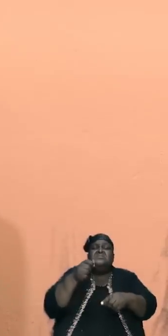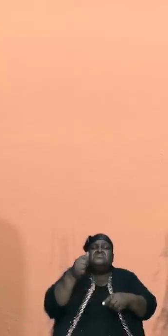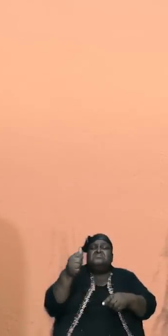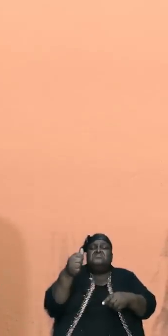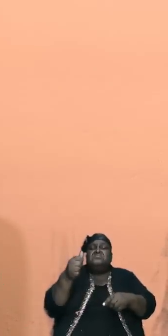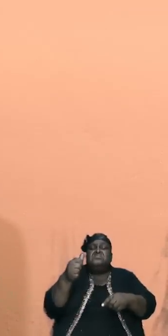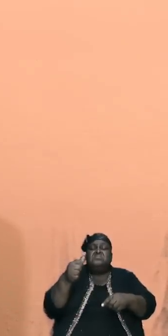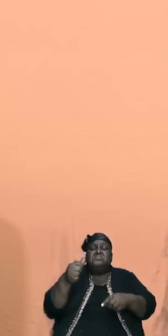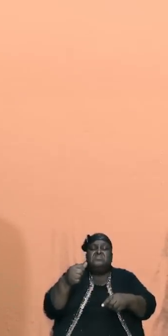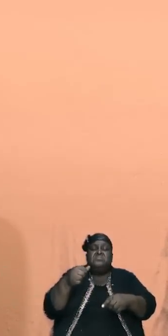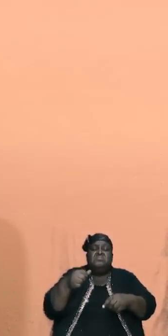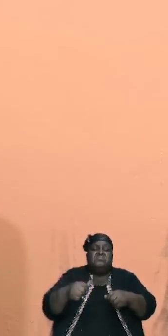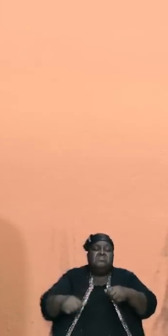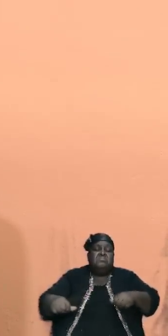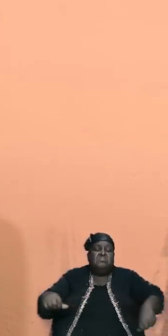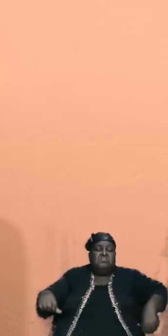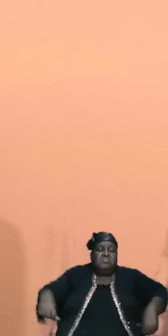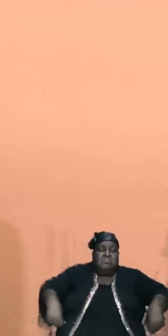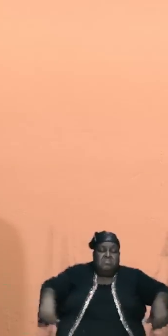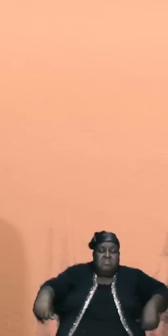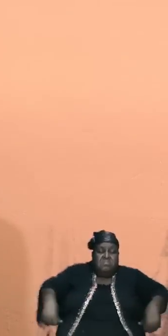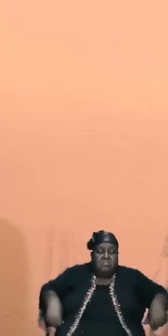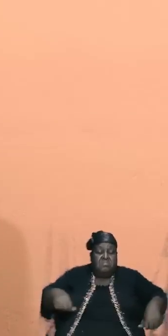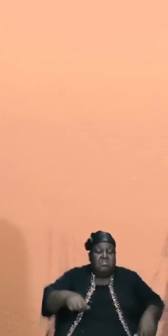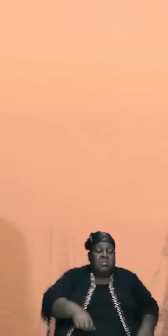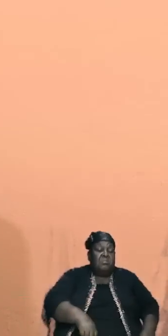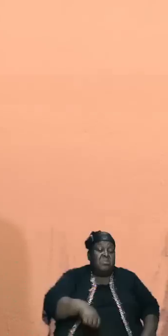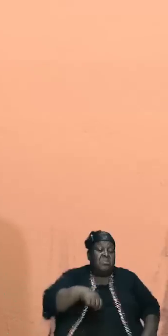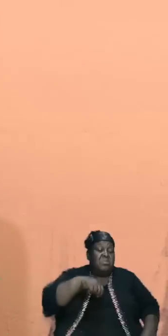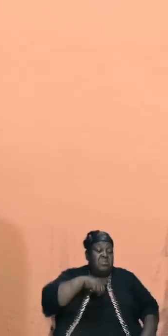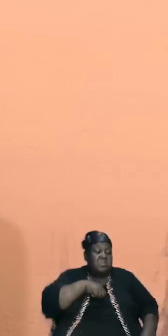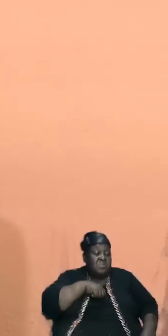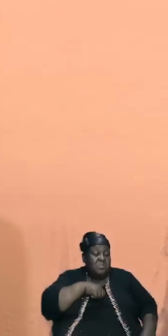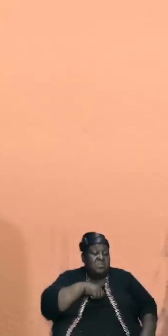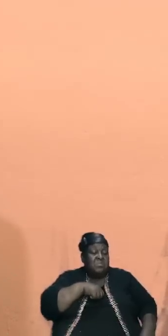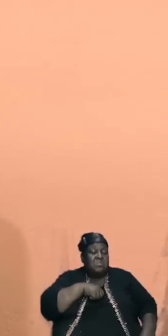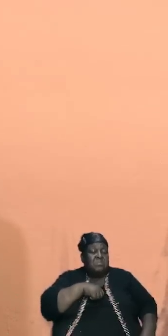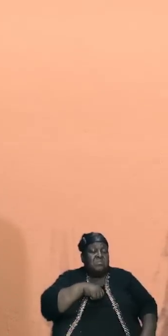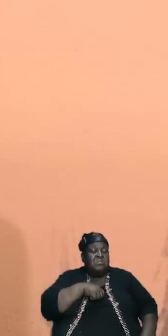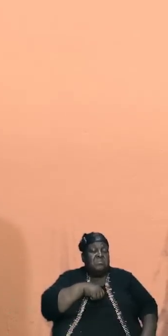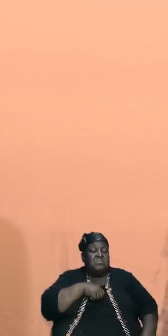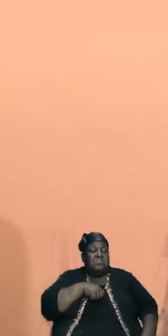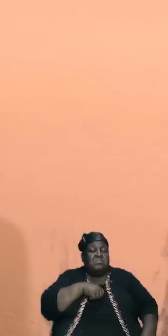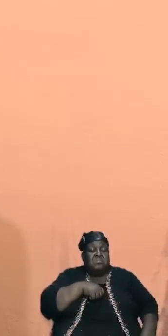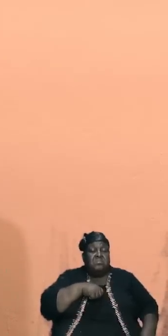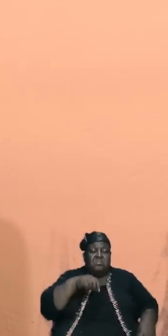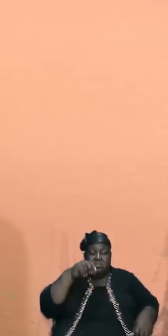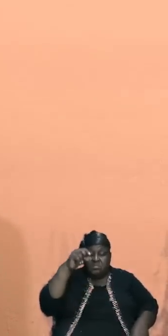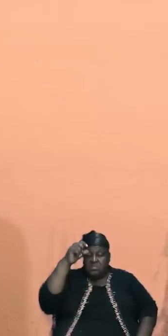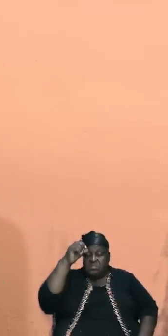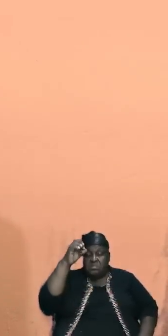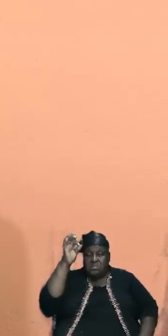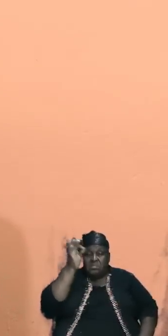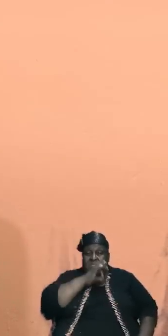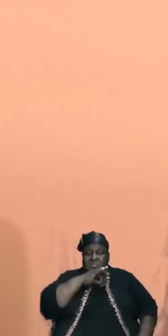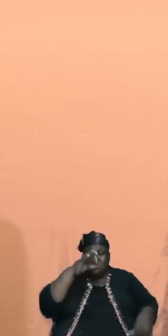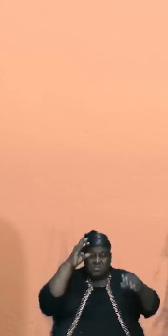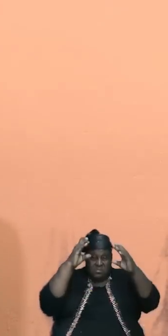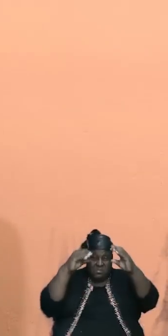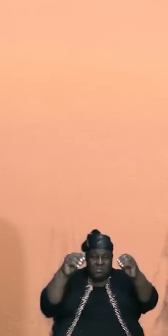covetous, boasters, proud, blasphemers. All of these things are what we spoke about in terms of false teaching and false